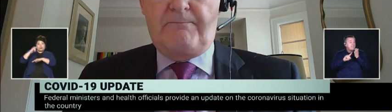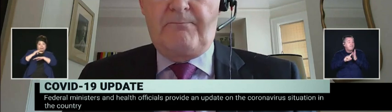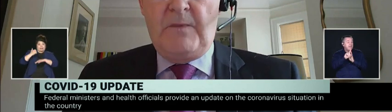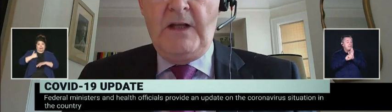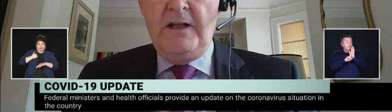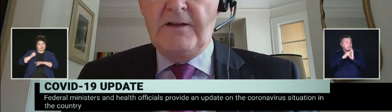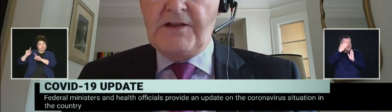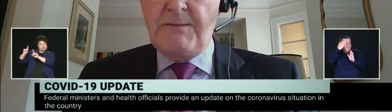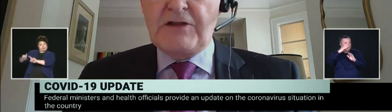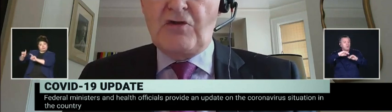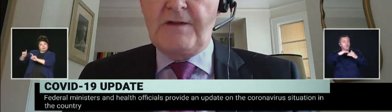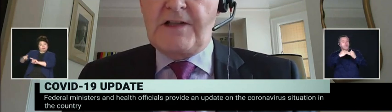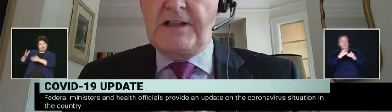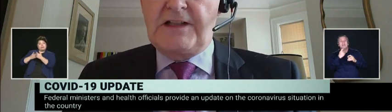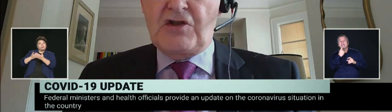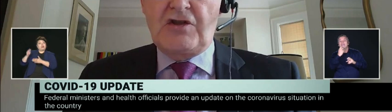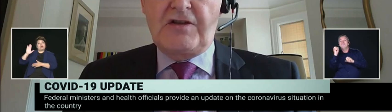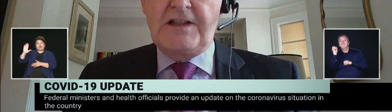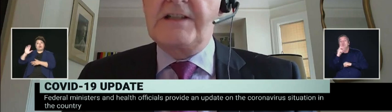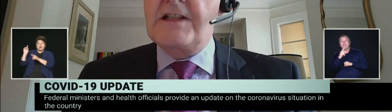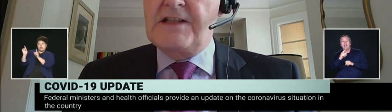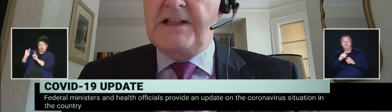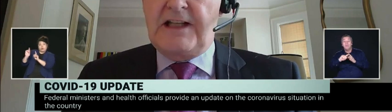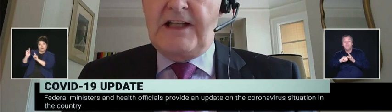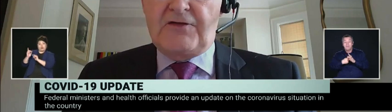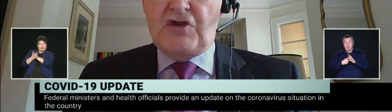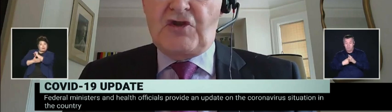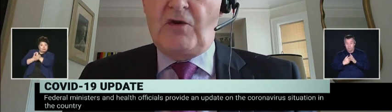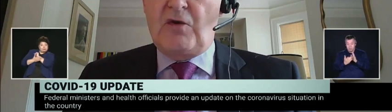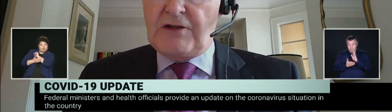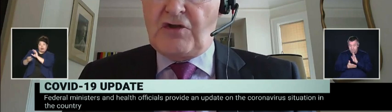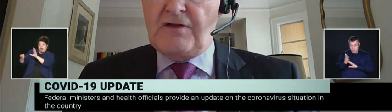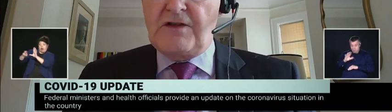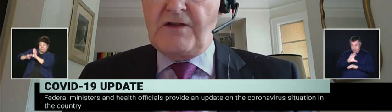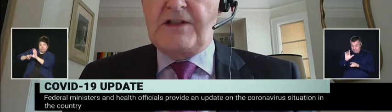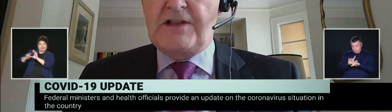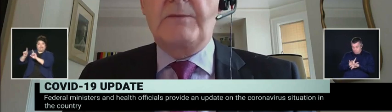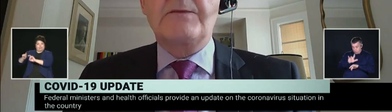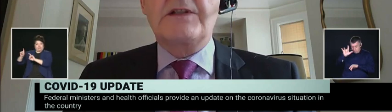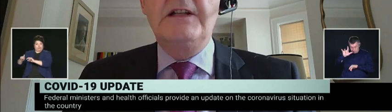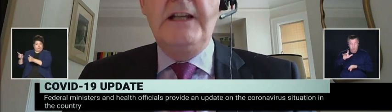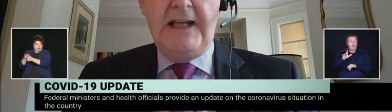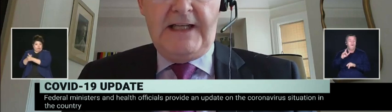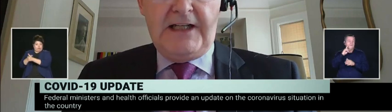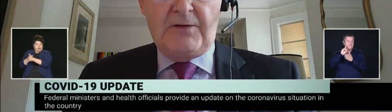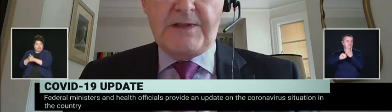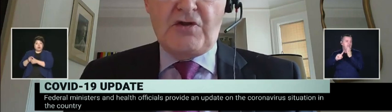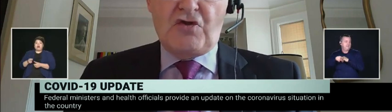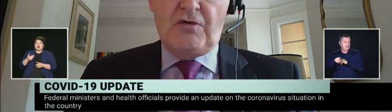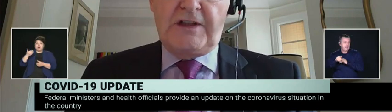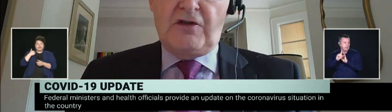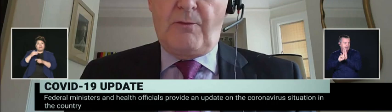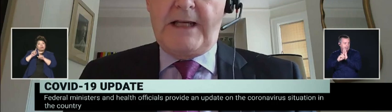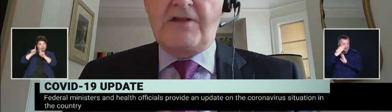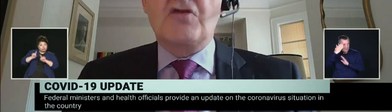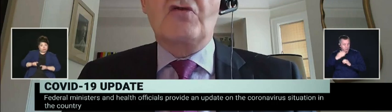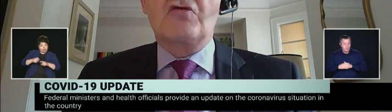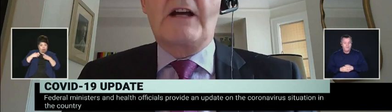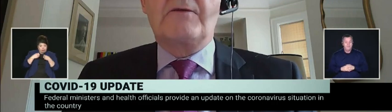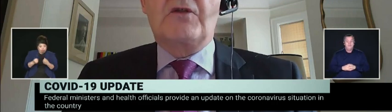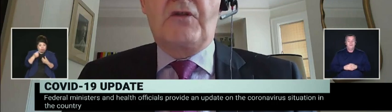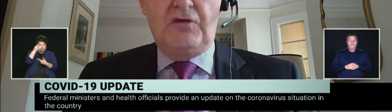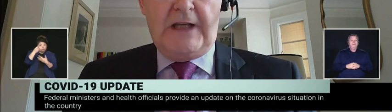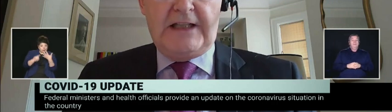origin. This measure is in addition to the existing health check questions for symptoms and helps ensure that no